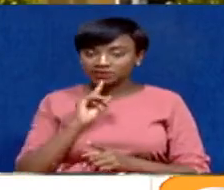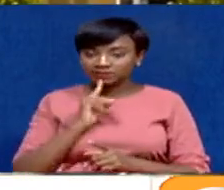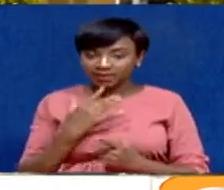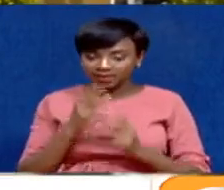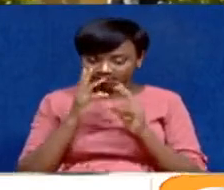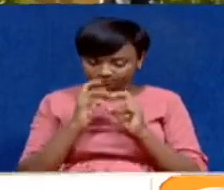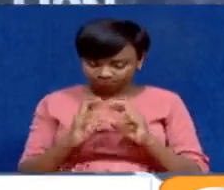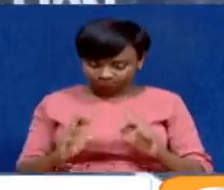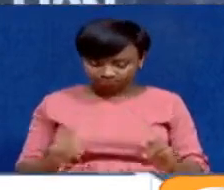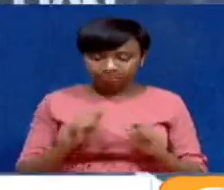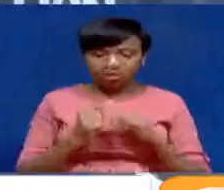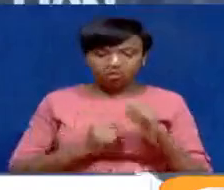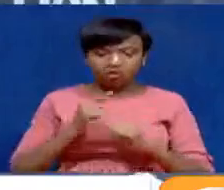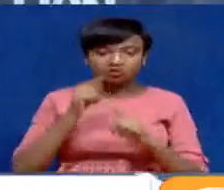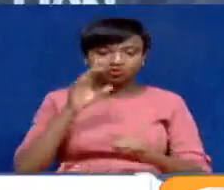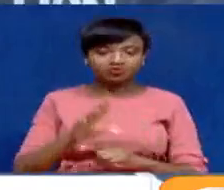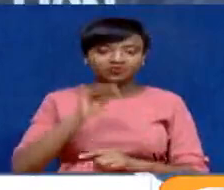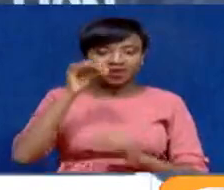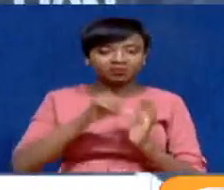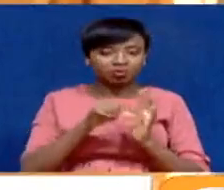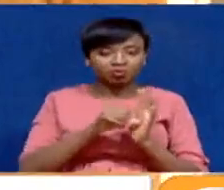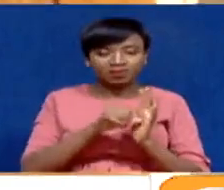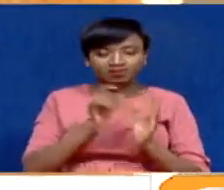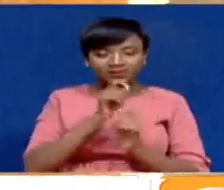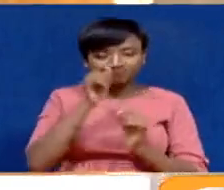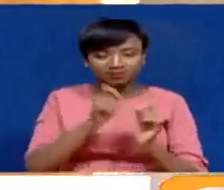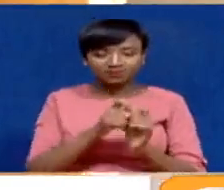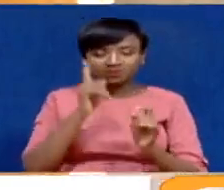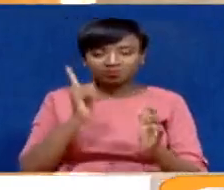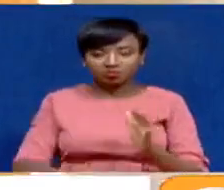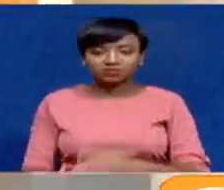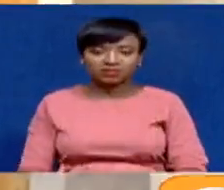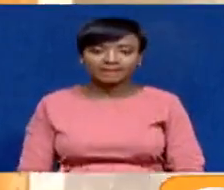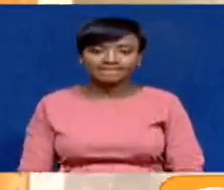investigations are on to unravel what transpired. Marianne Nyambura, Citizen TV.